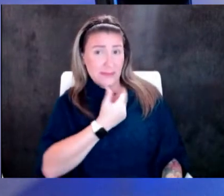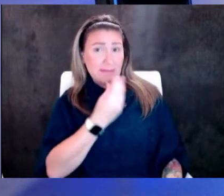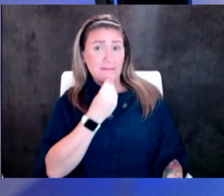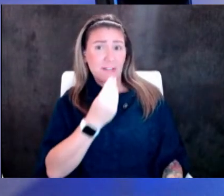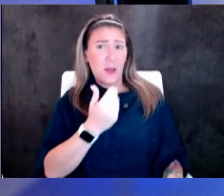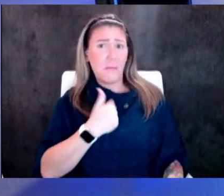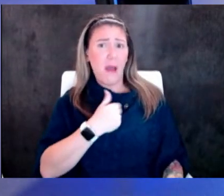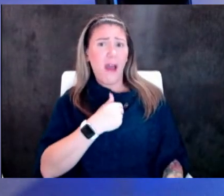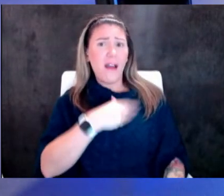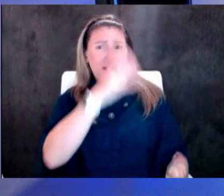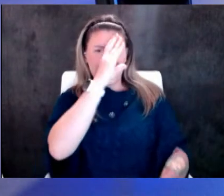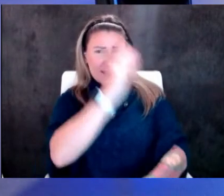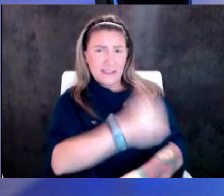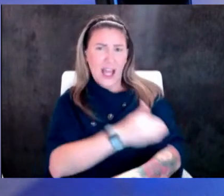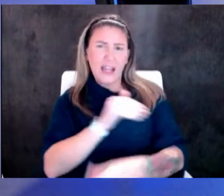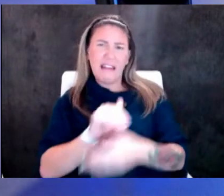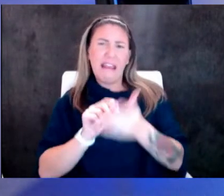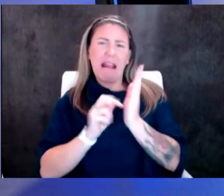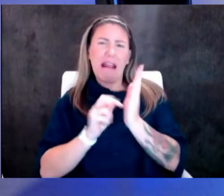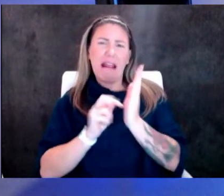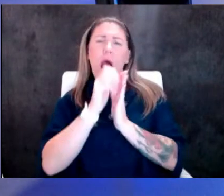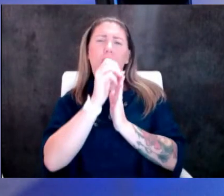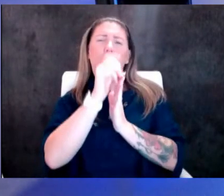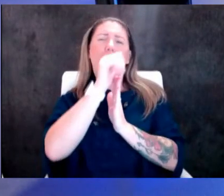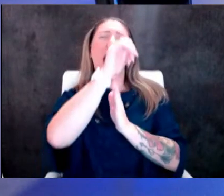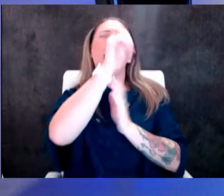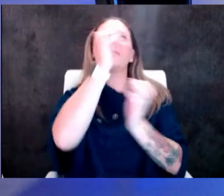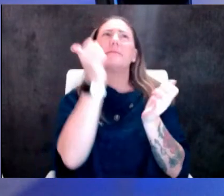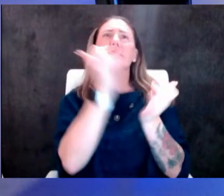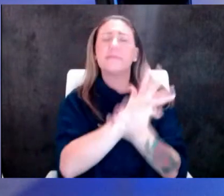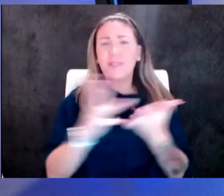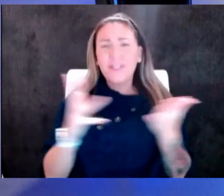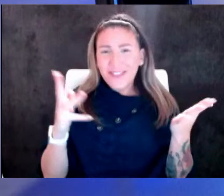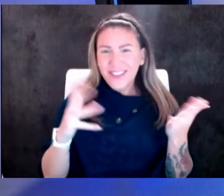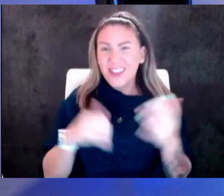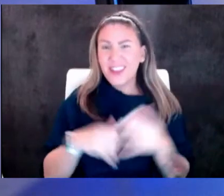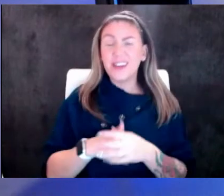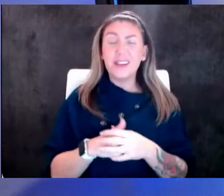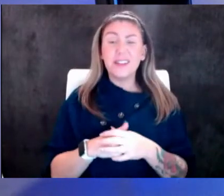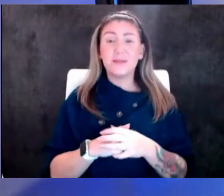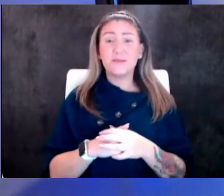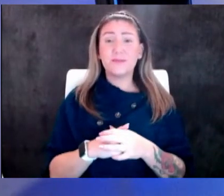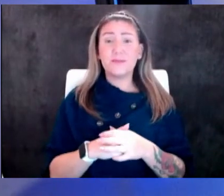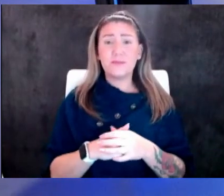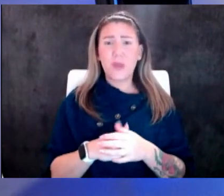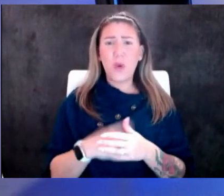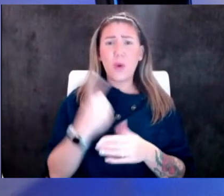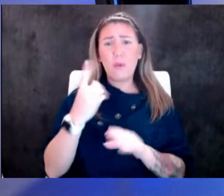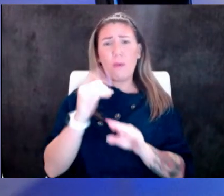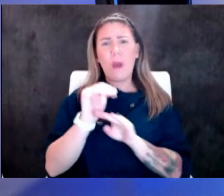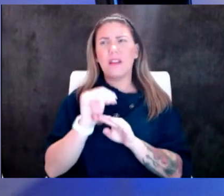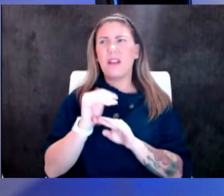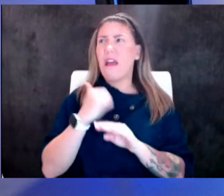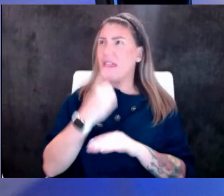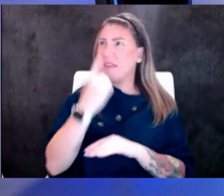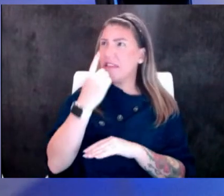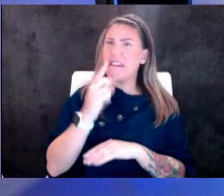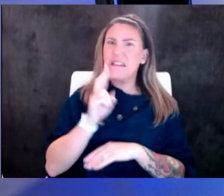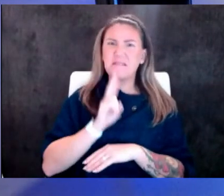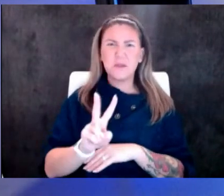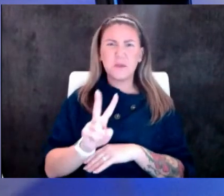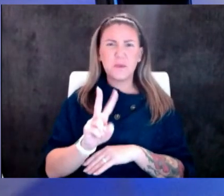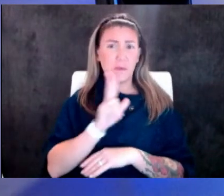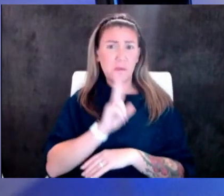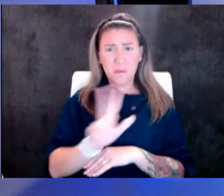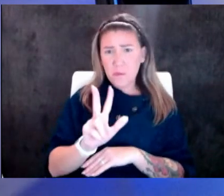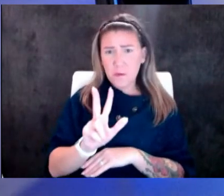Yeah. And he loved to climb. And one night, and I think he was like 2 or 3 years old,